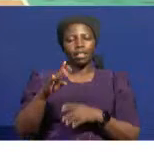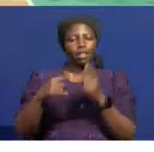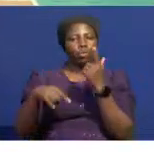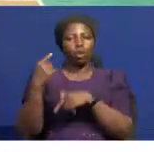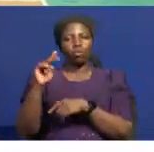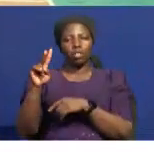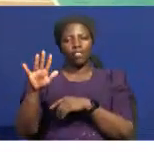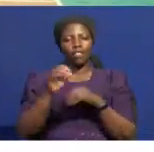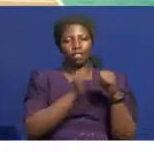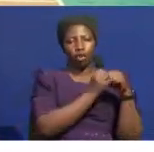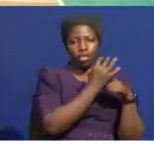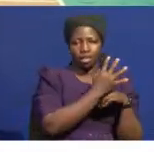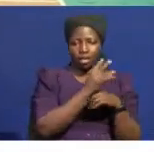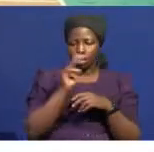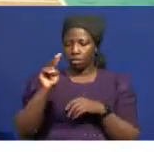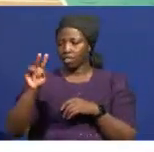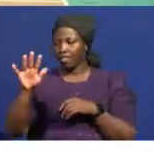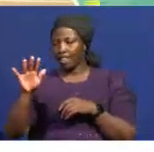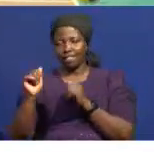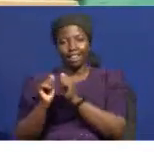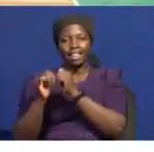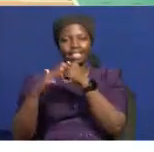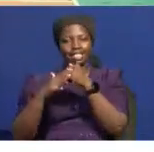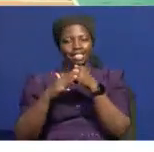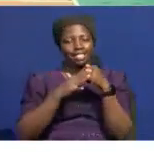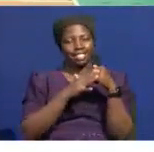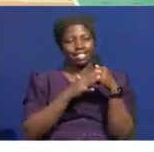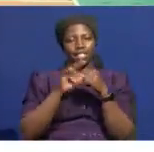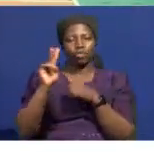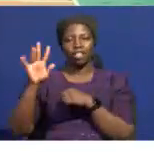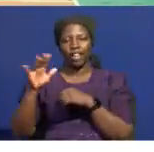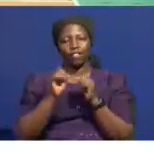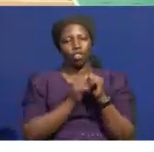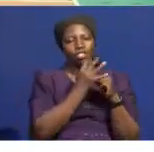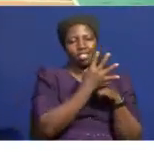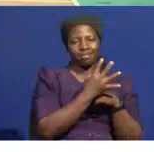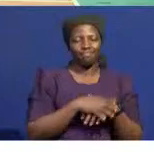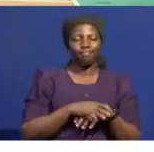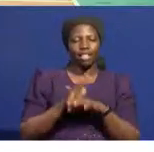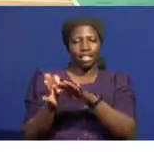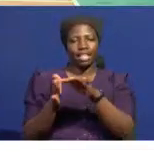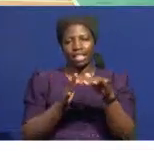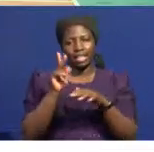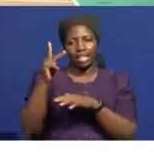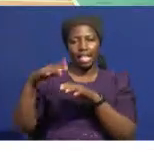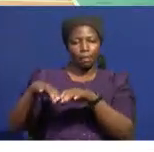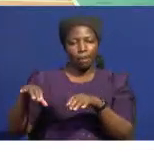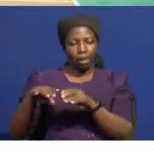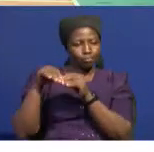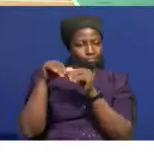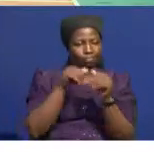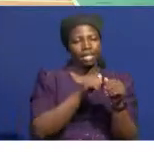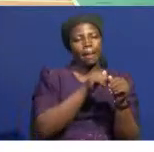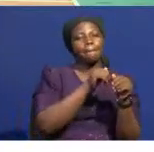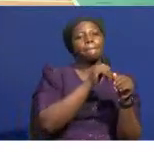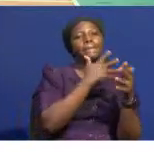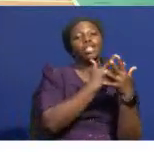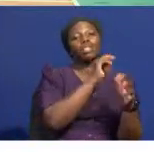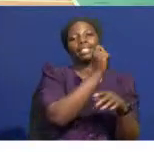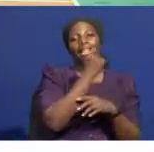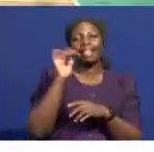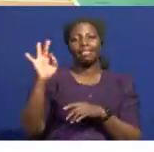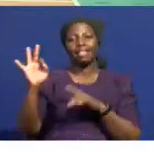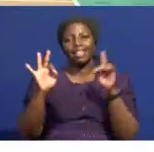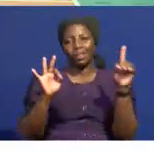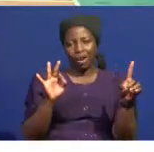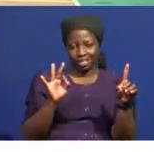25-14, 25-19 and 25-14. On the other hand, Kenya Pipeline defeated Prisons Kenya by